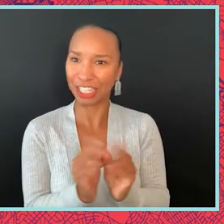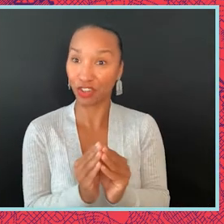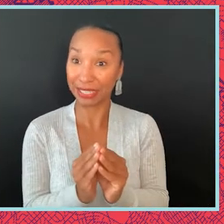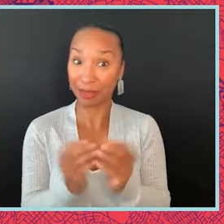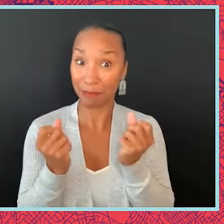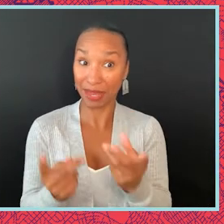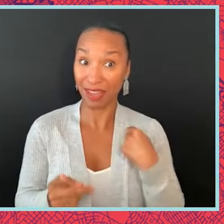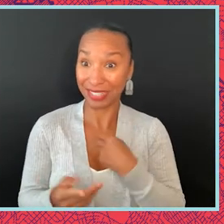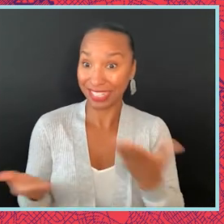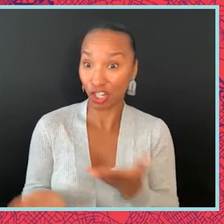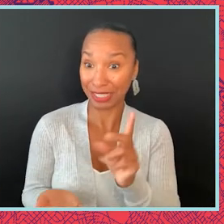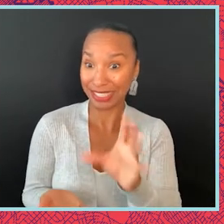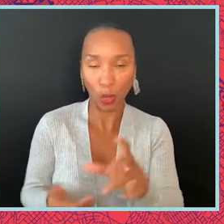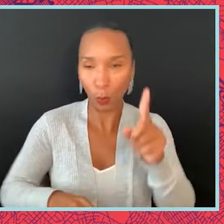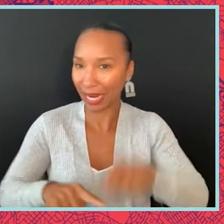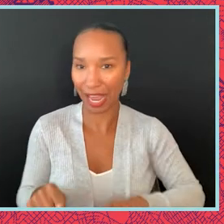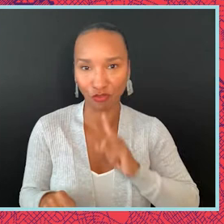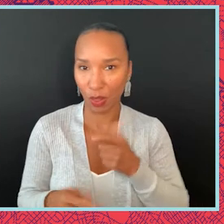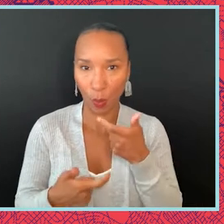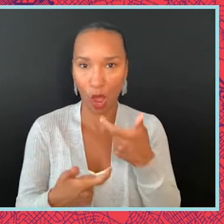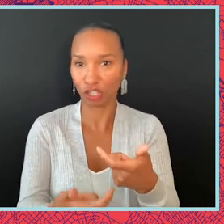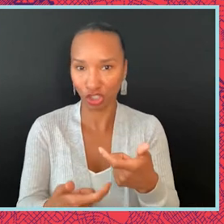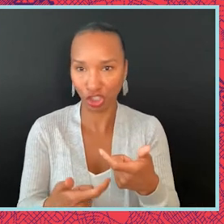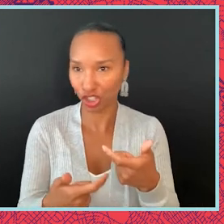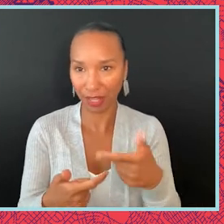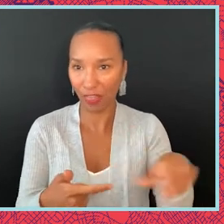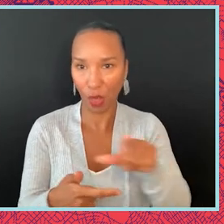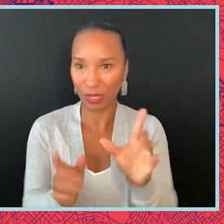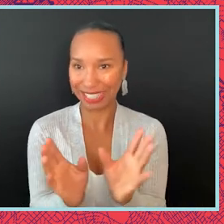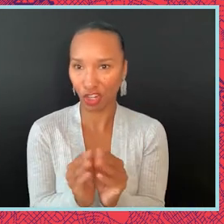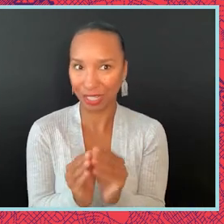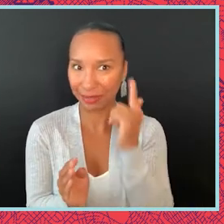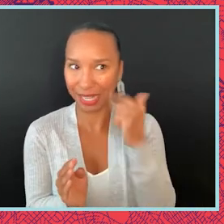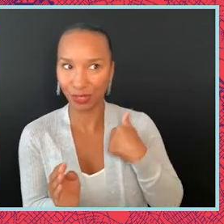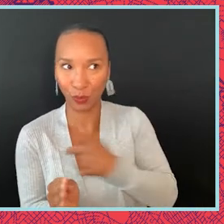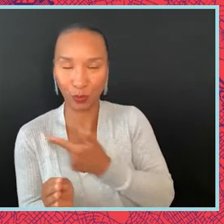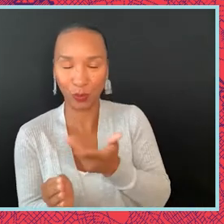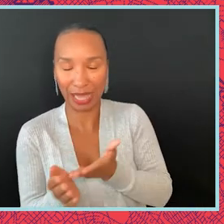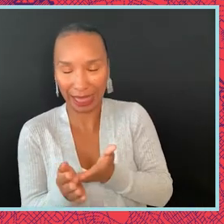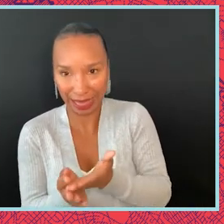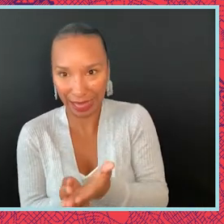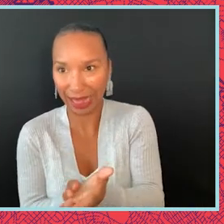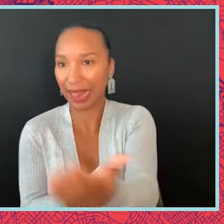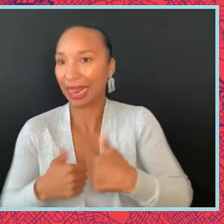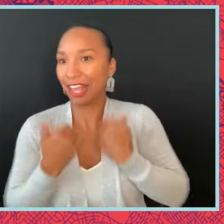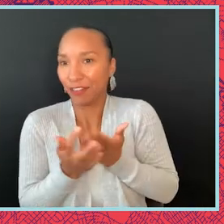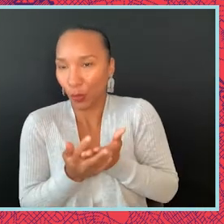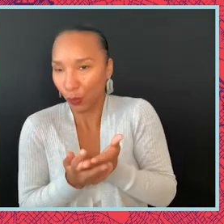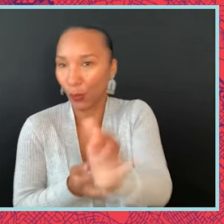in DC, we can't even, you know, really watch these hearings because we sort of lived through the trauma very